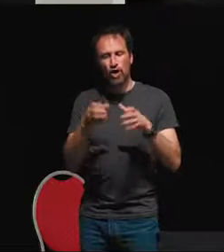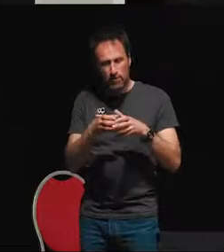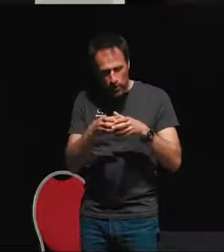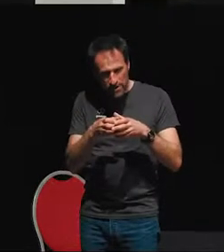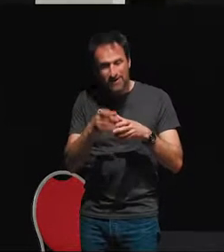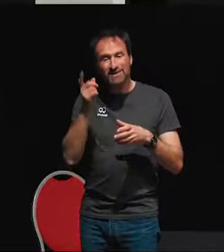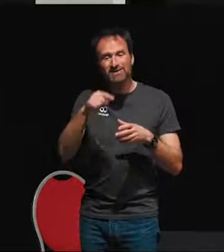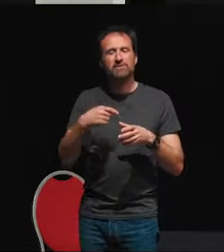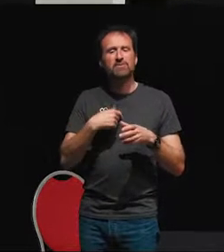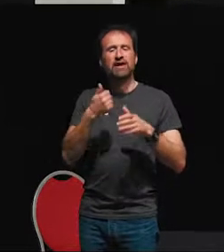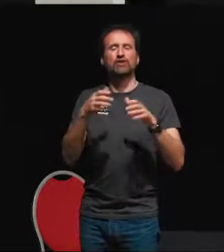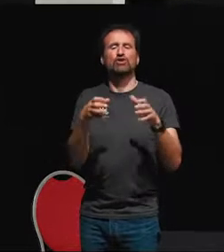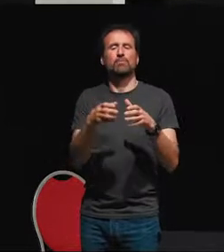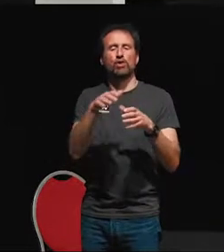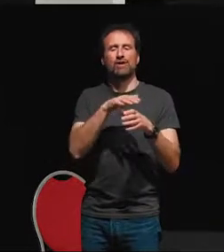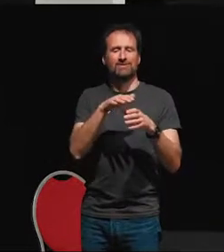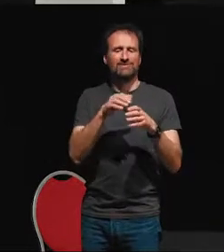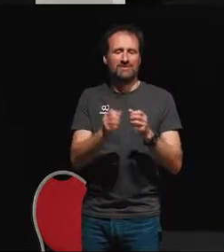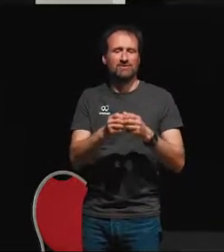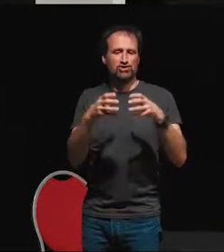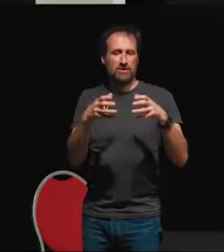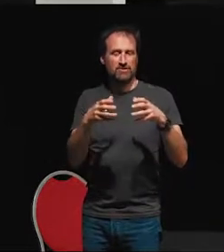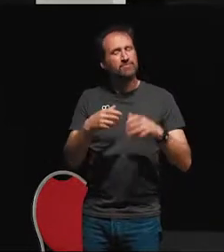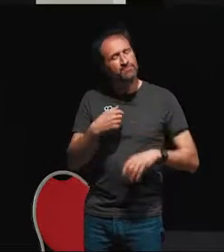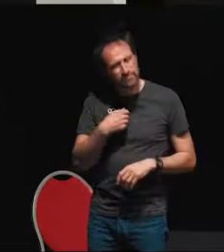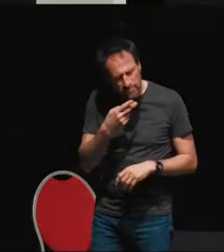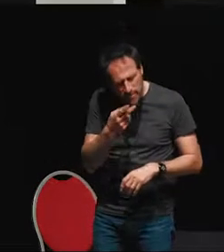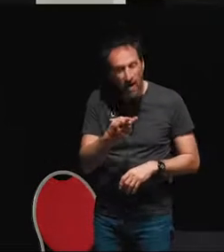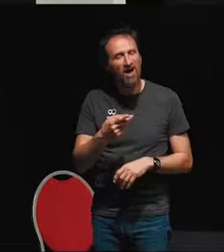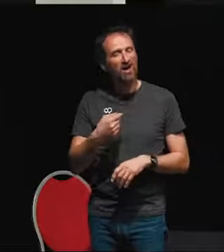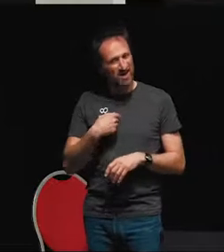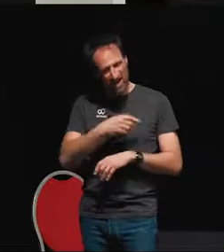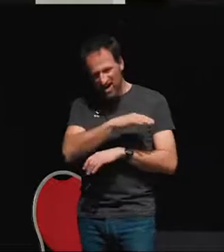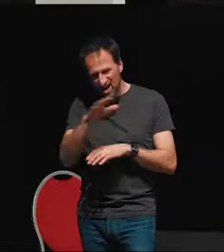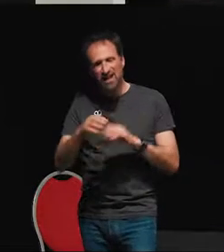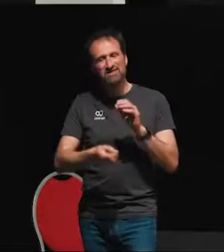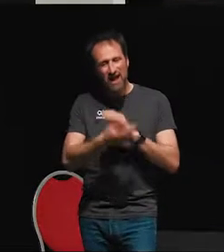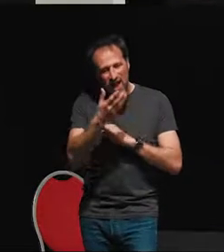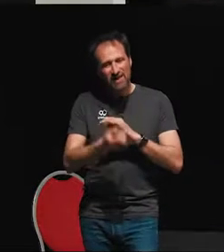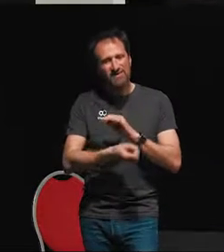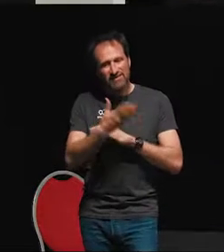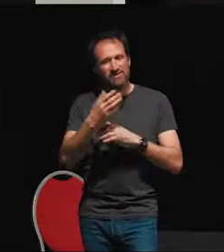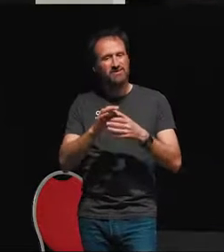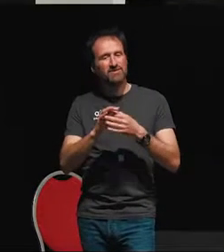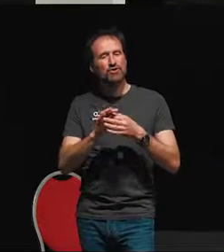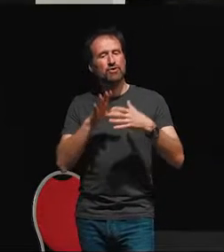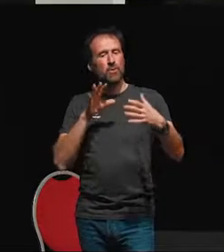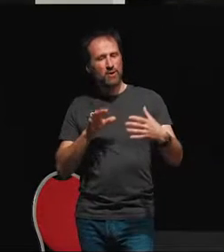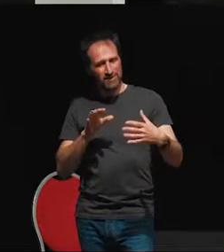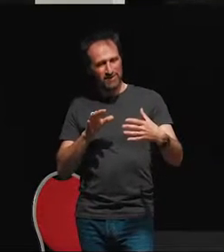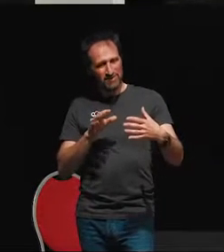for me and what's neat about this is yeah I'm gonna be loading everything I'm going to be loading everything remotely but